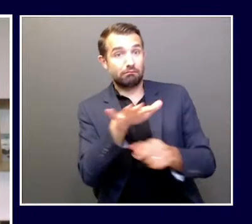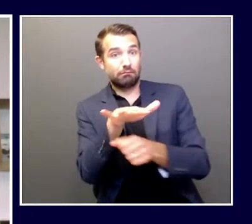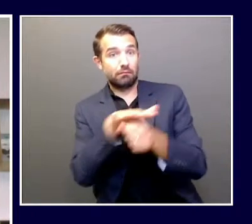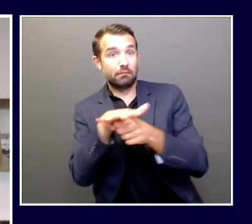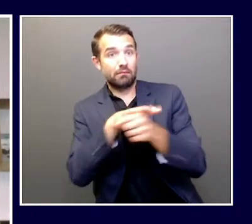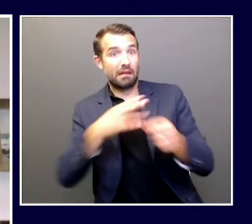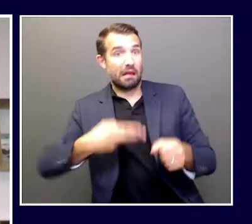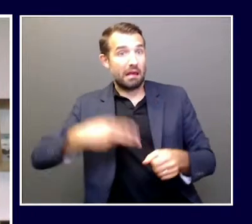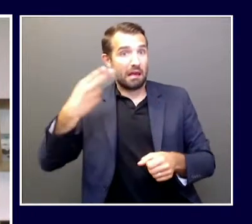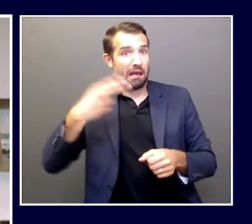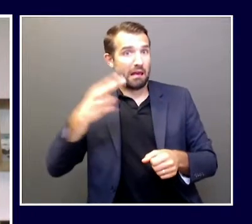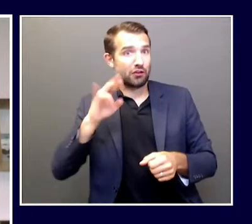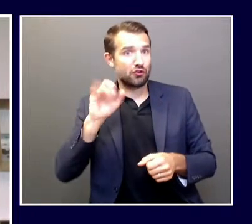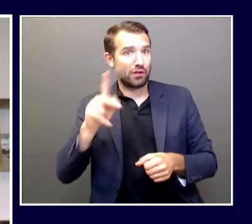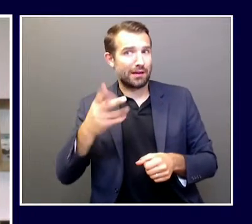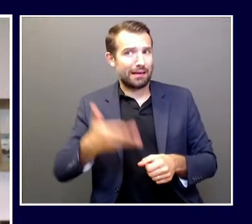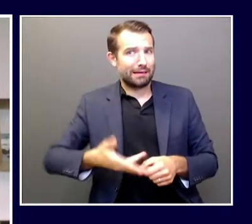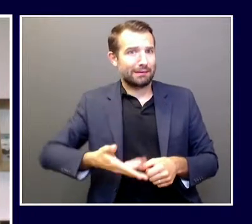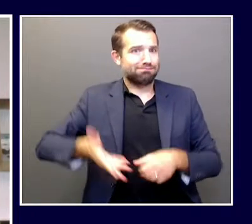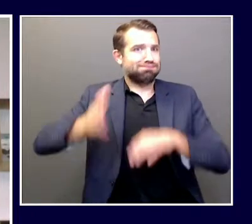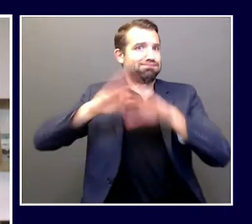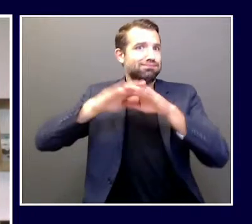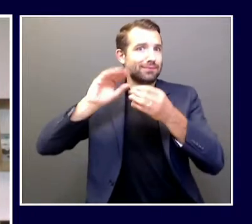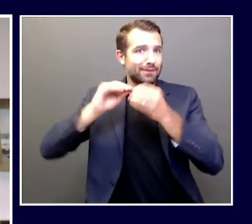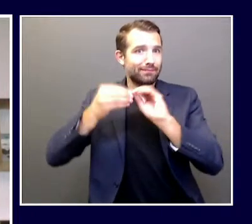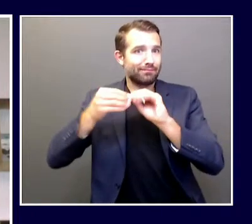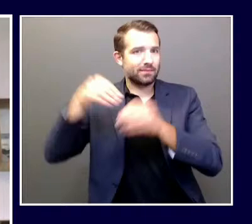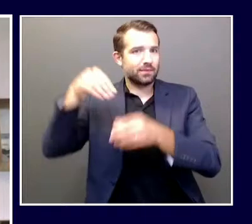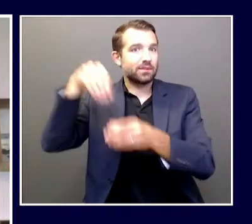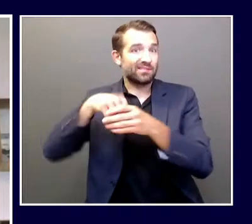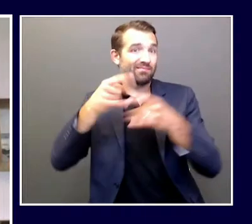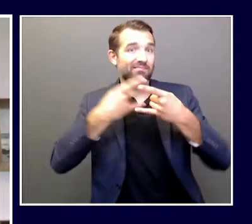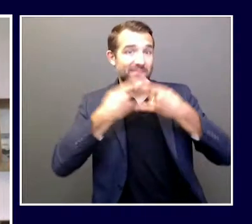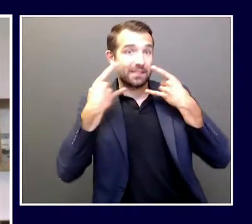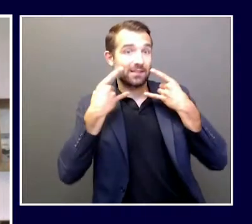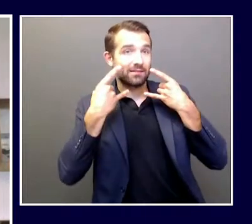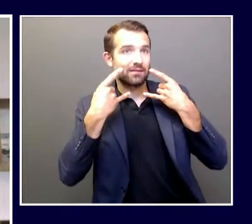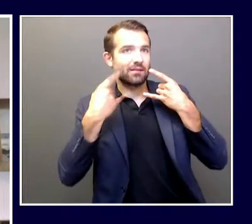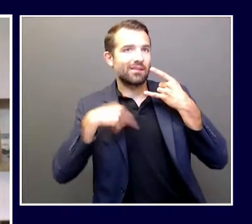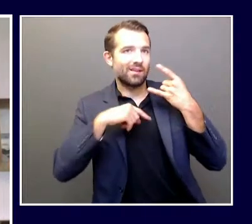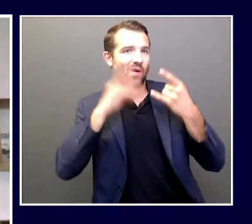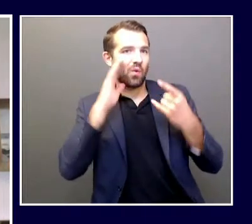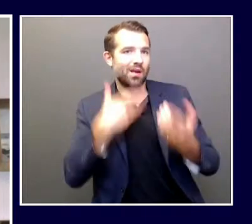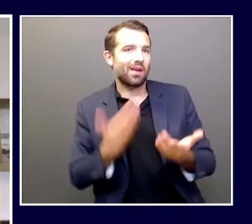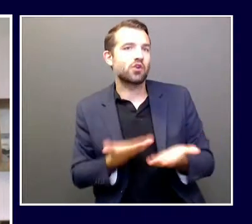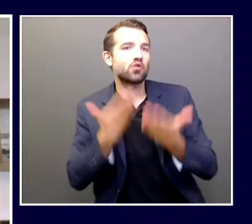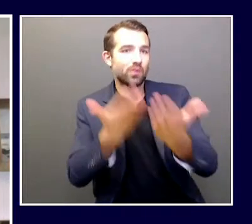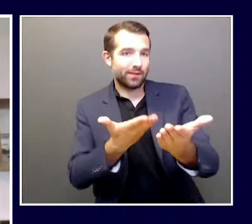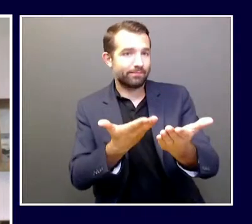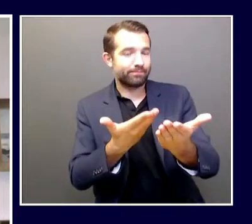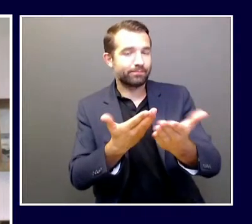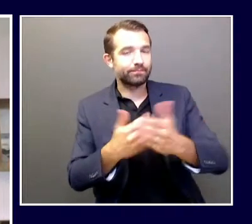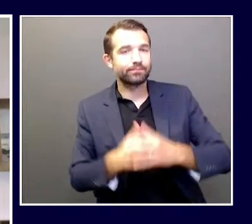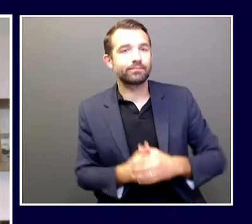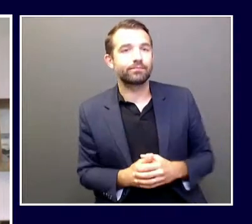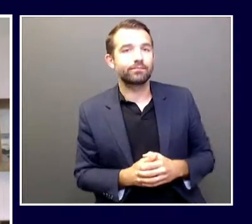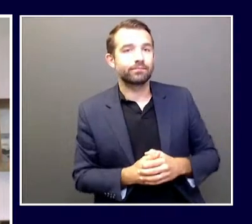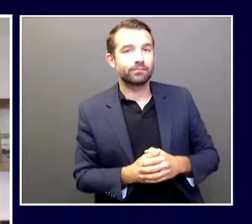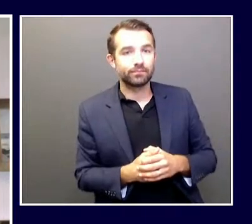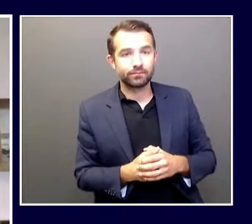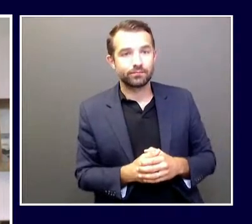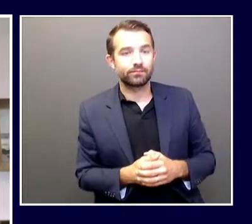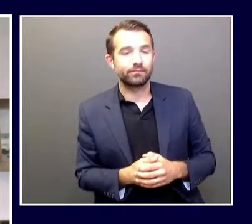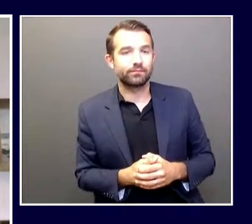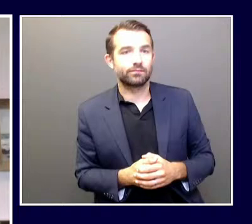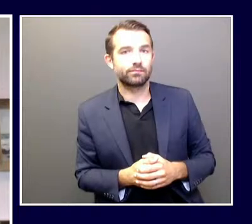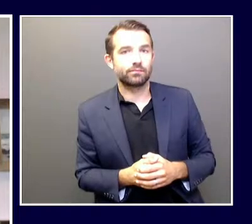again, given the absence of the state of emergency, that's how we're thinking about those recommendations. Yeah, one final thing